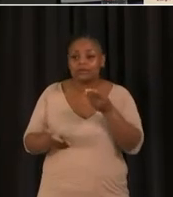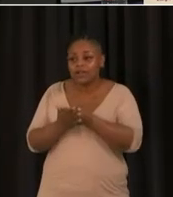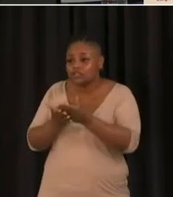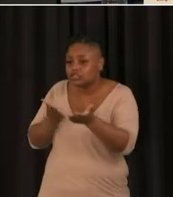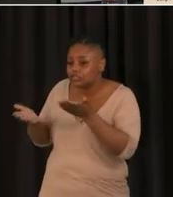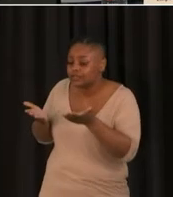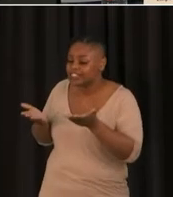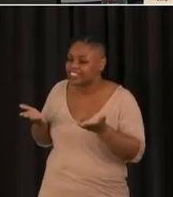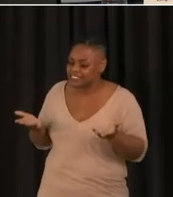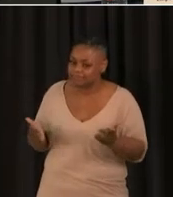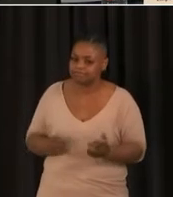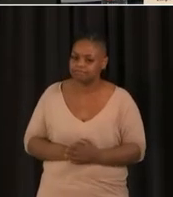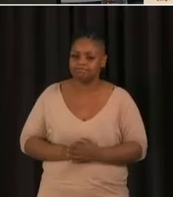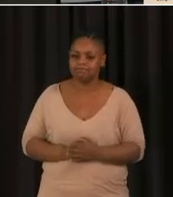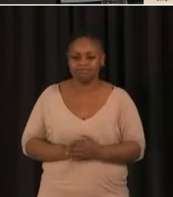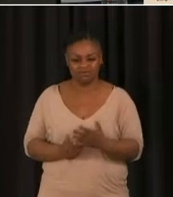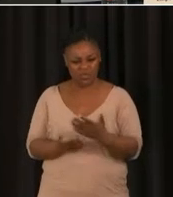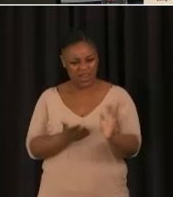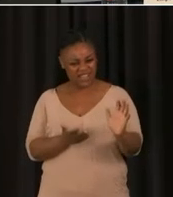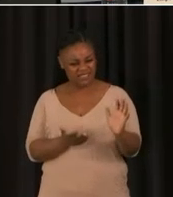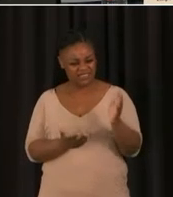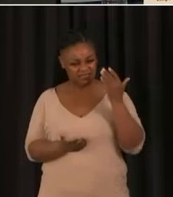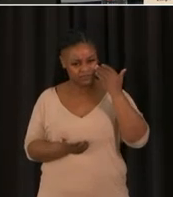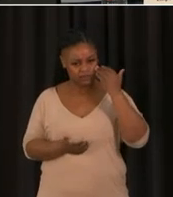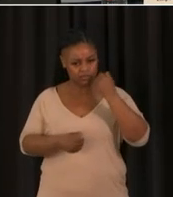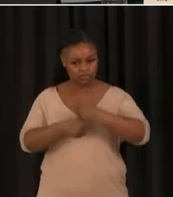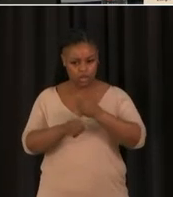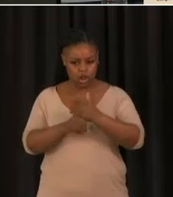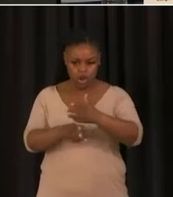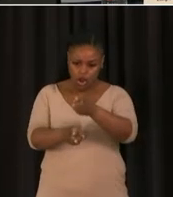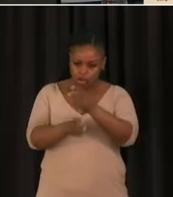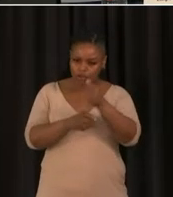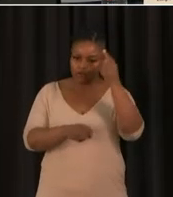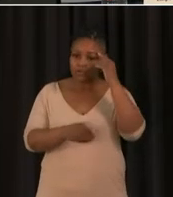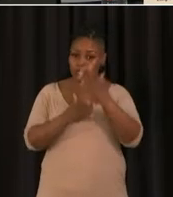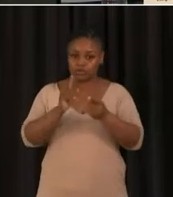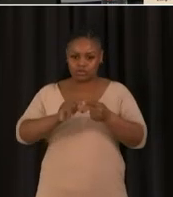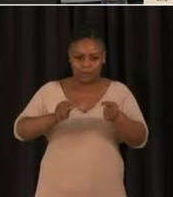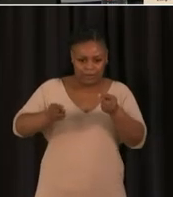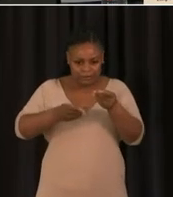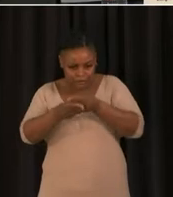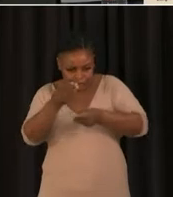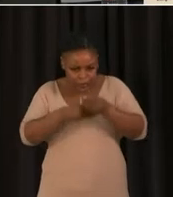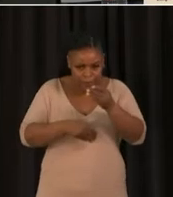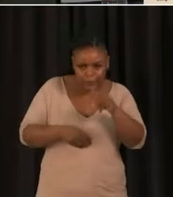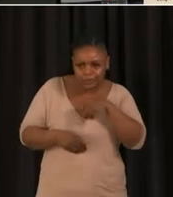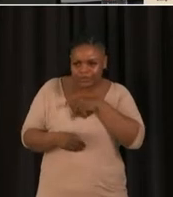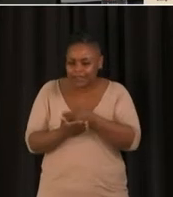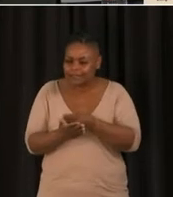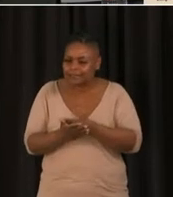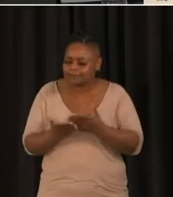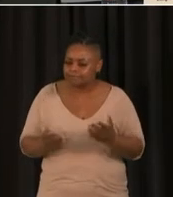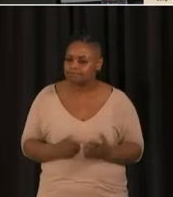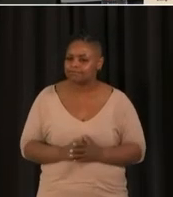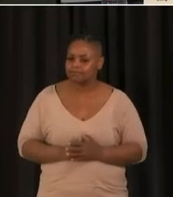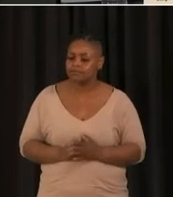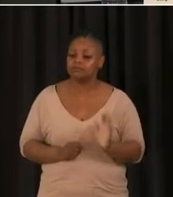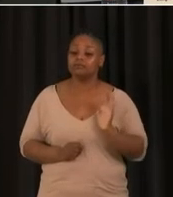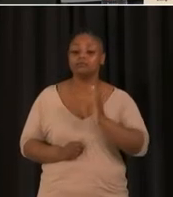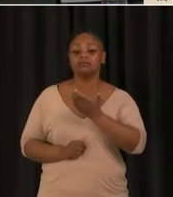Right now, on average, 8% of the district residents are unbanked. That means they don't have a bank